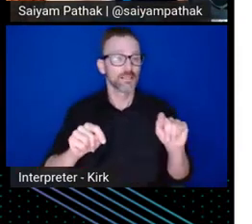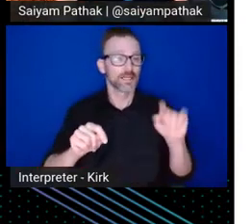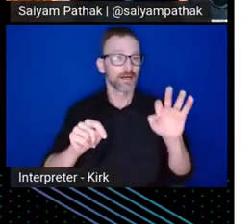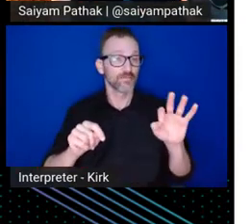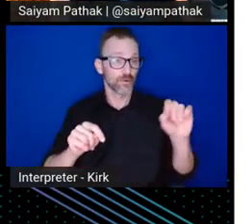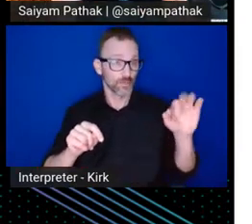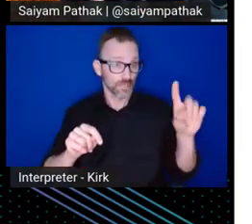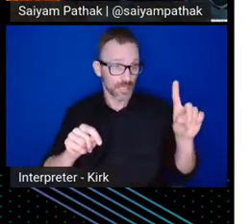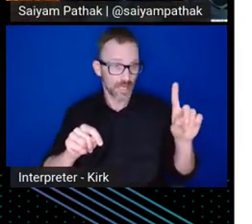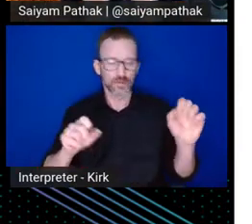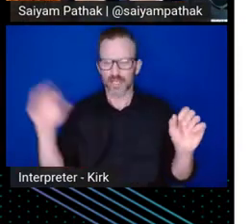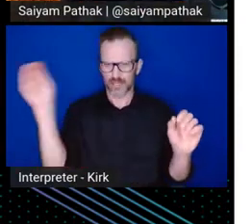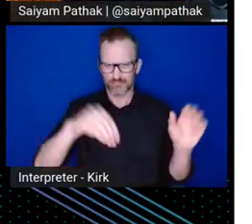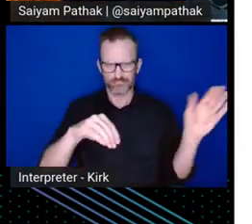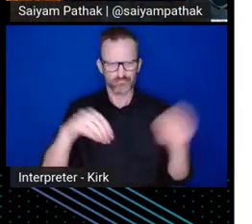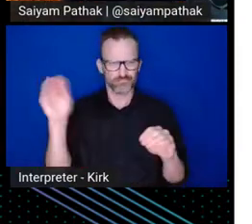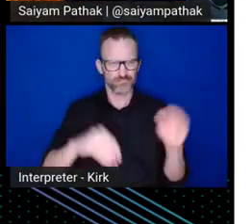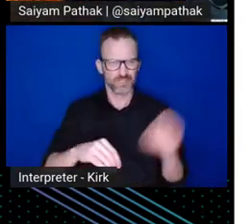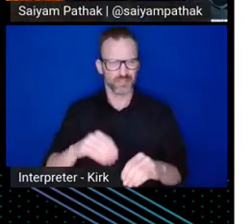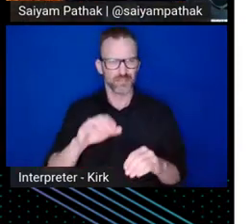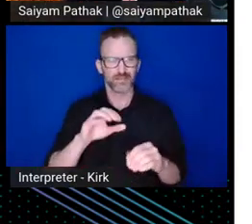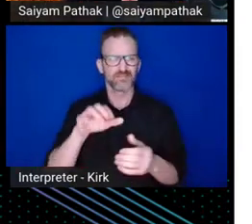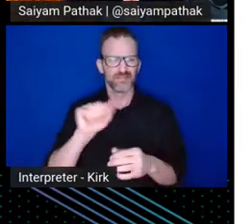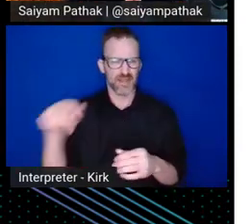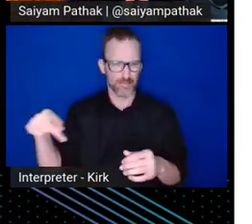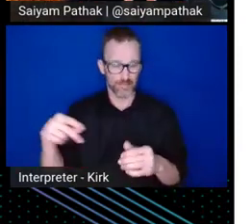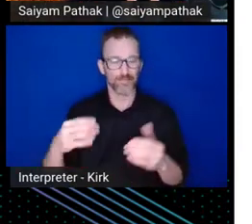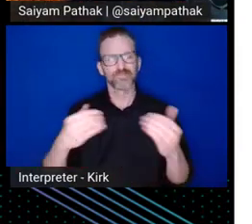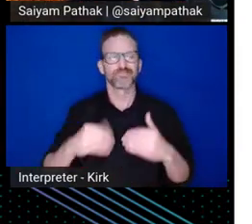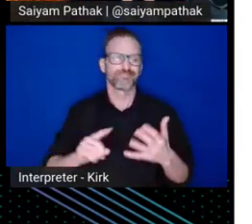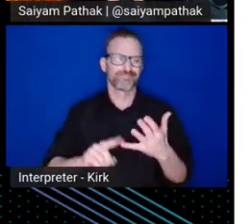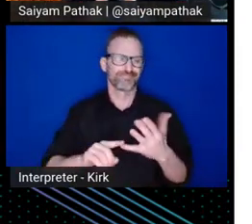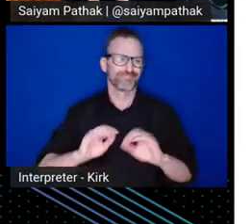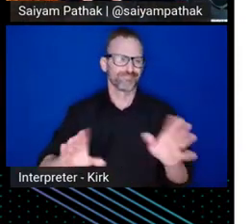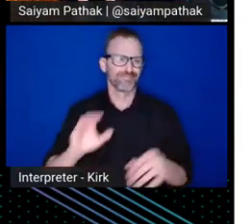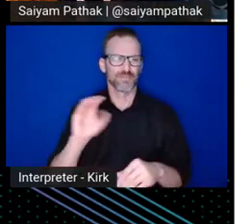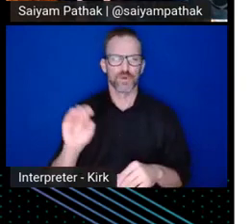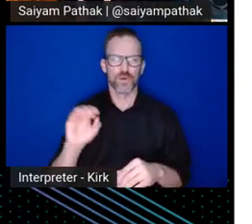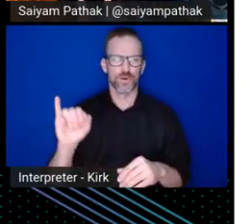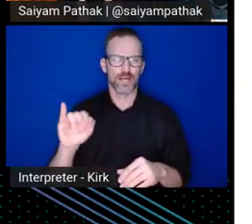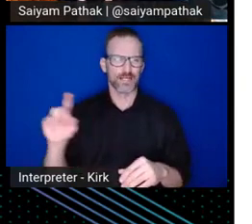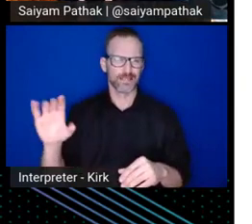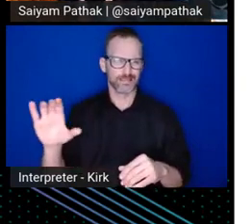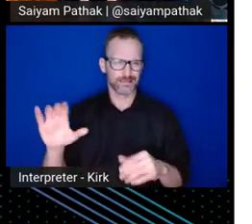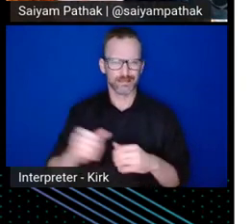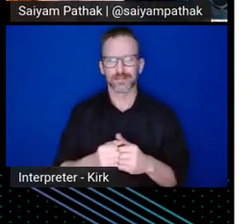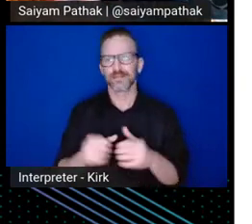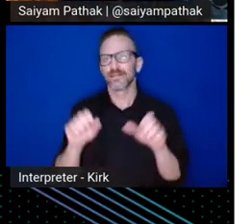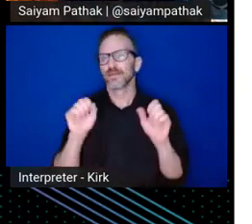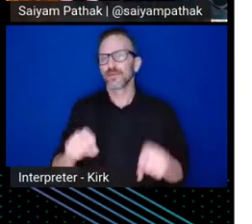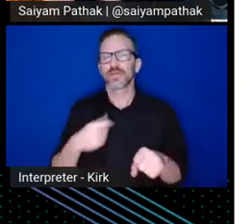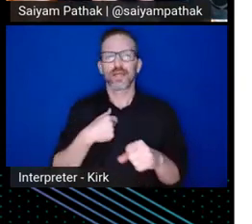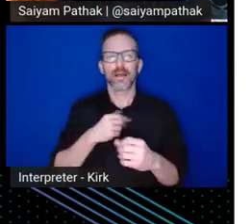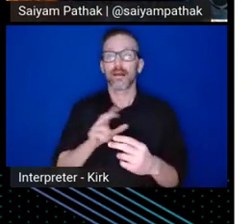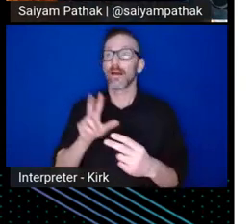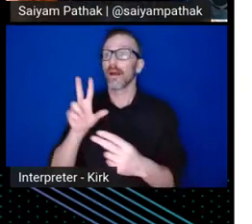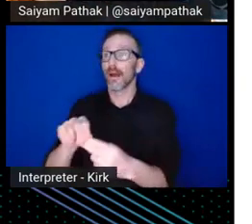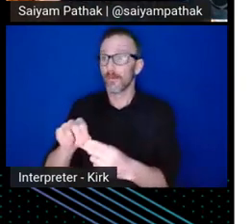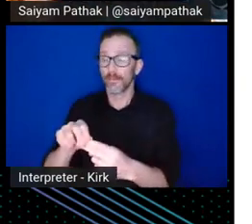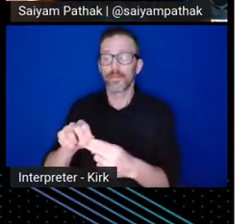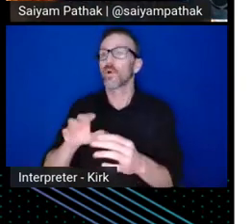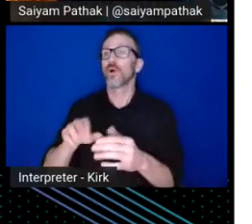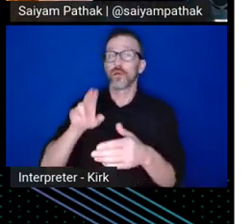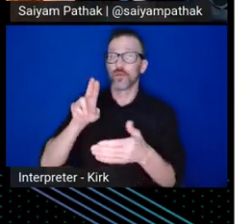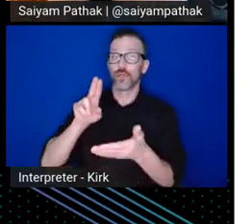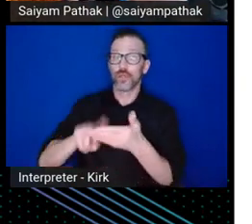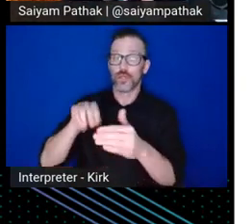your applications. Then obviously OIDC, you can connect to your Waypoint UI or log into your Waypoint